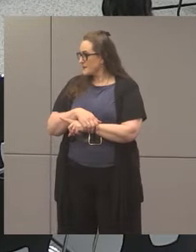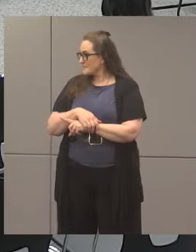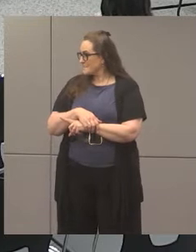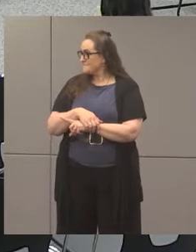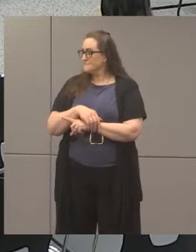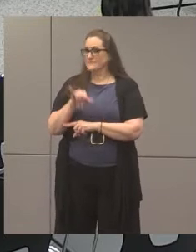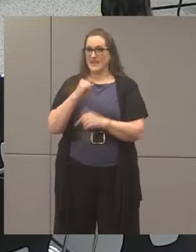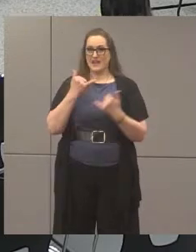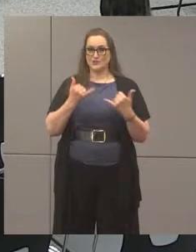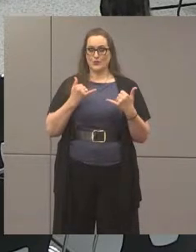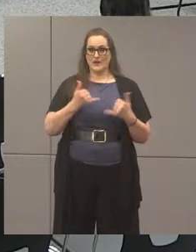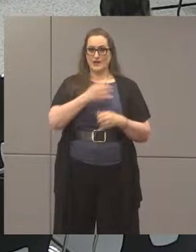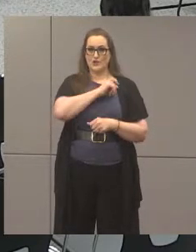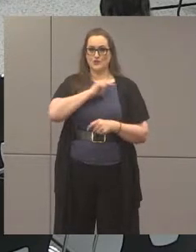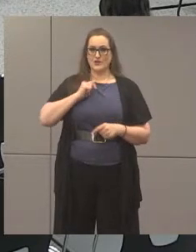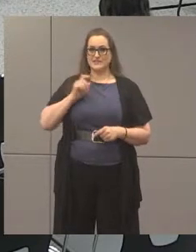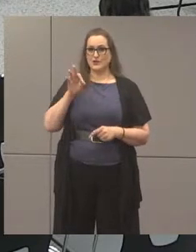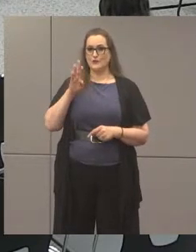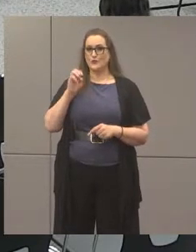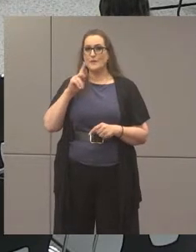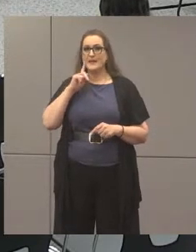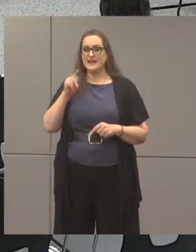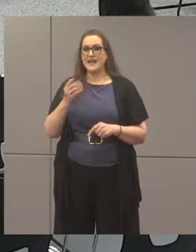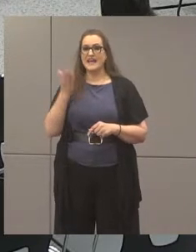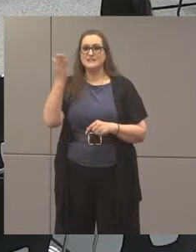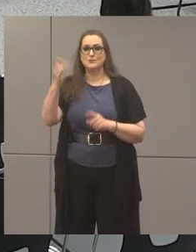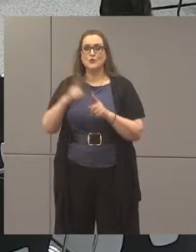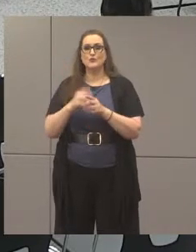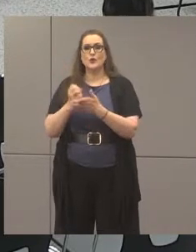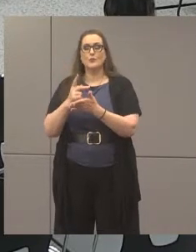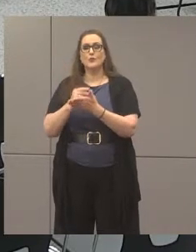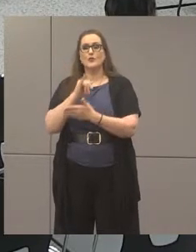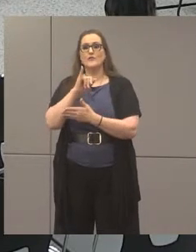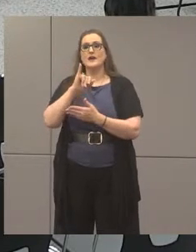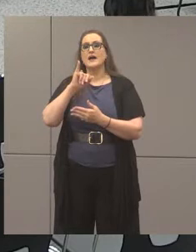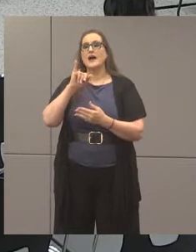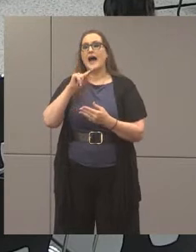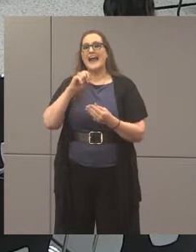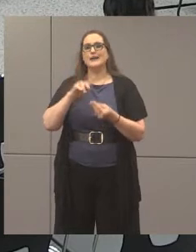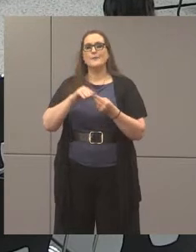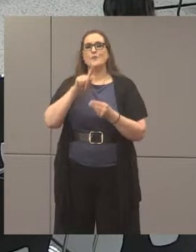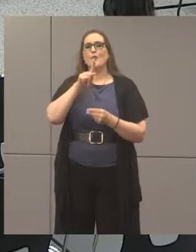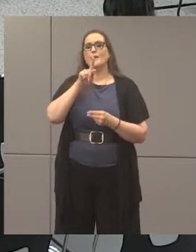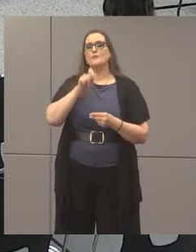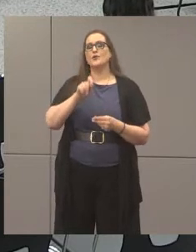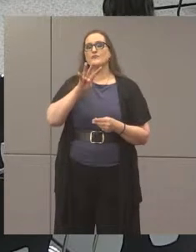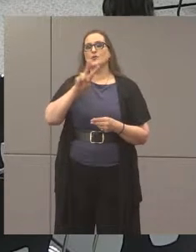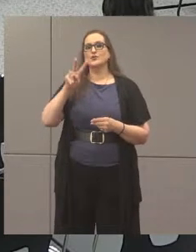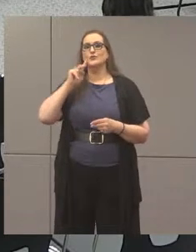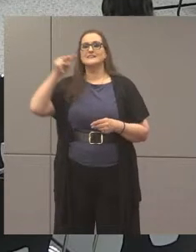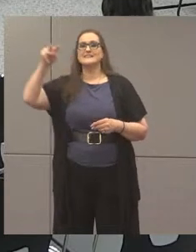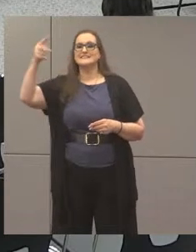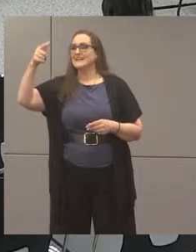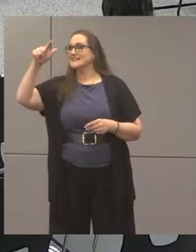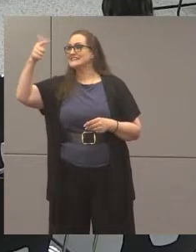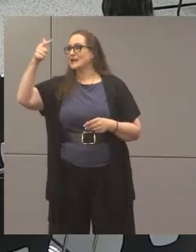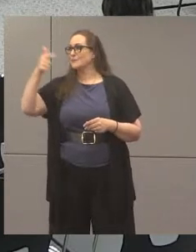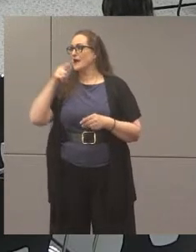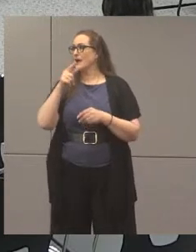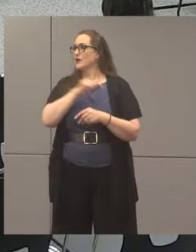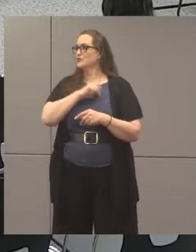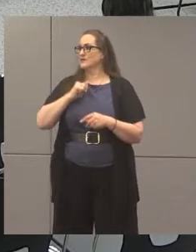As of right now, Trustee Freeman has moved to approve item 1.42, and it's been seconded by Trustee Reyes.